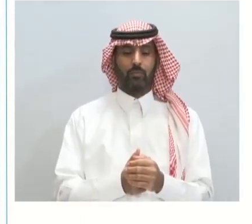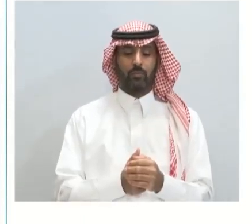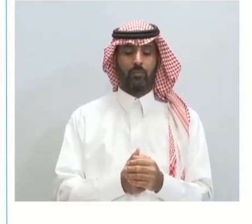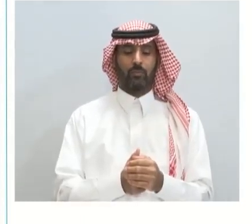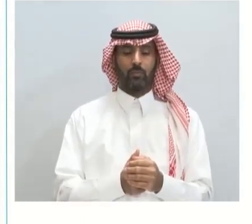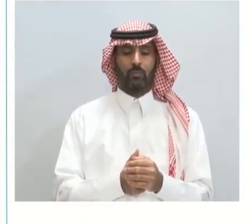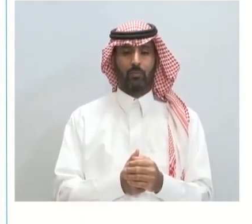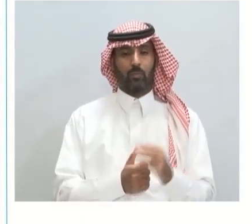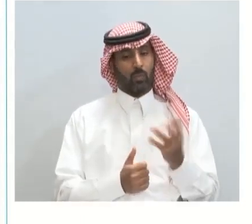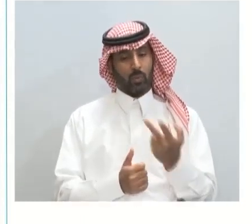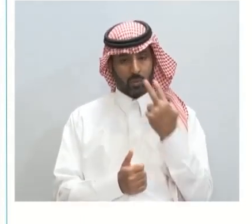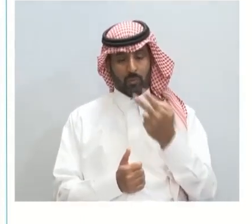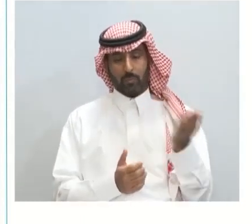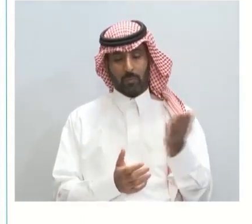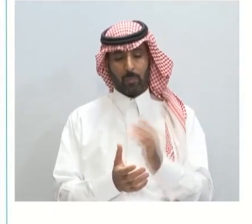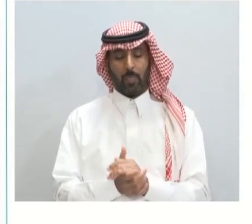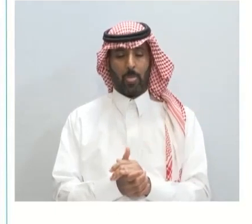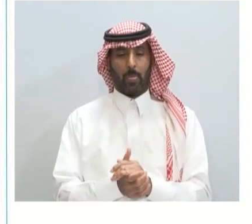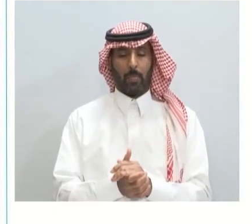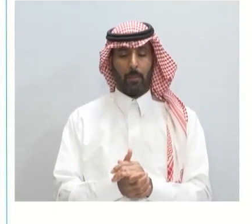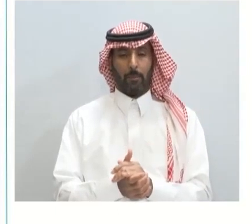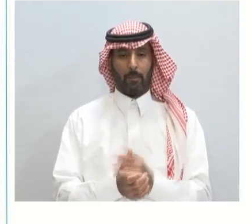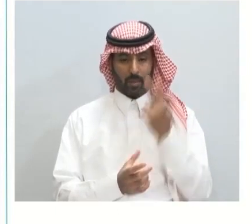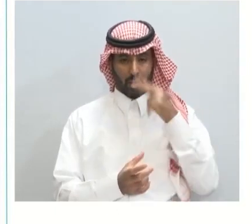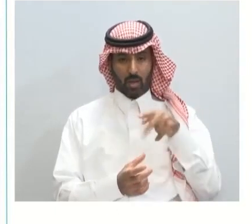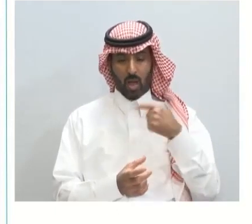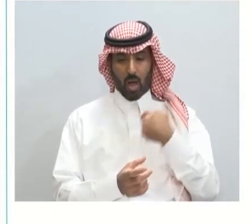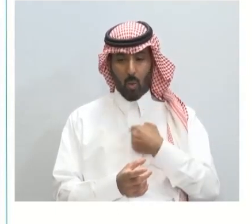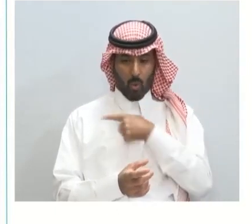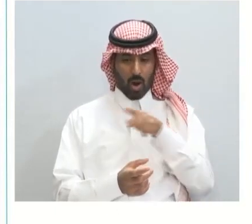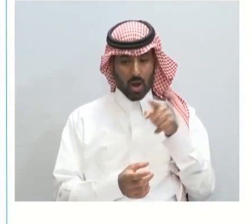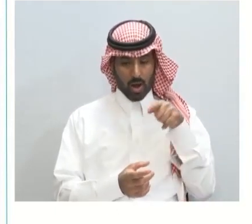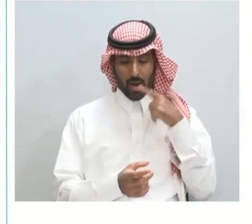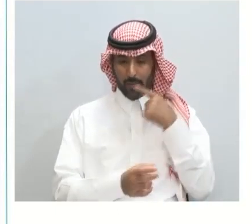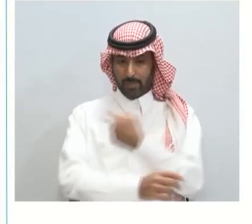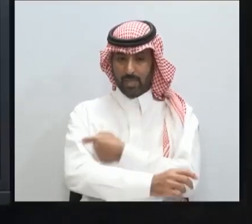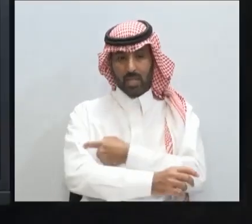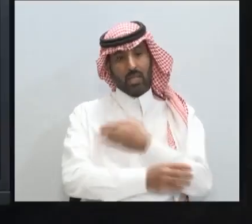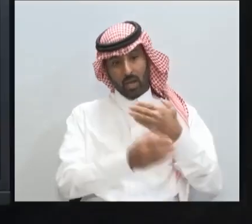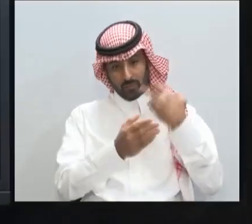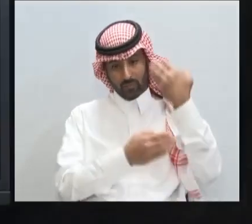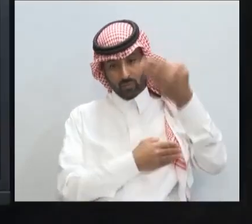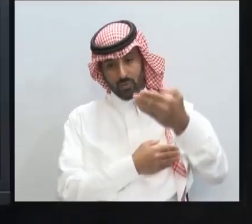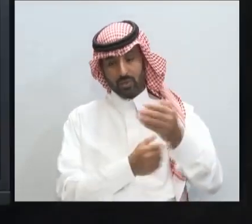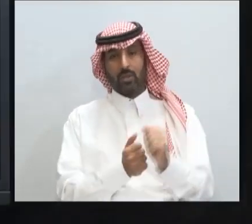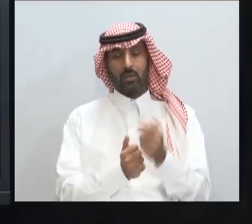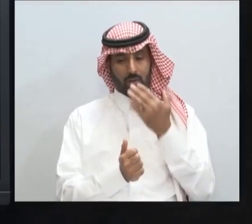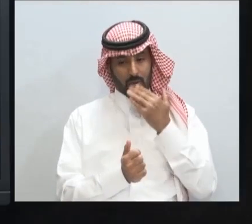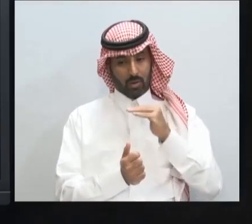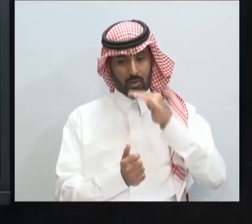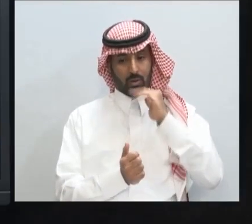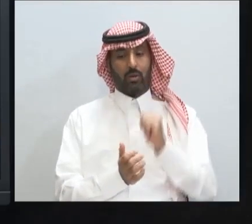Yes, we might have to. We might have a peek into our medical future, and thanks to God, thank God that